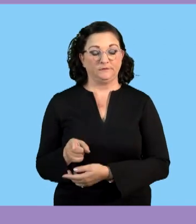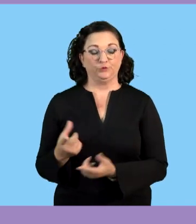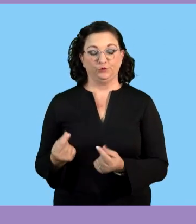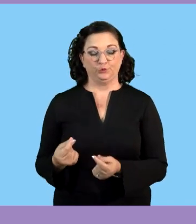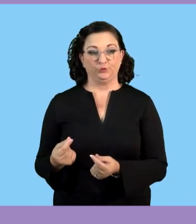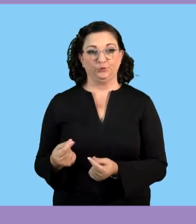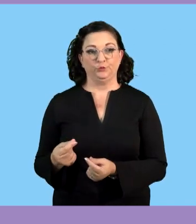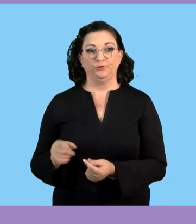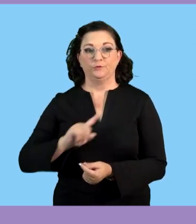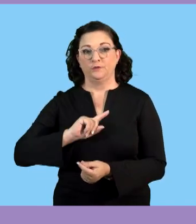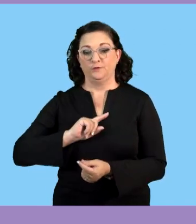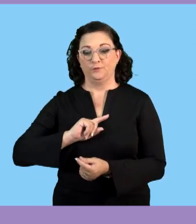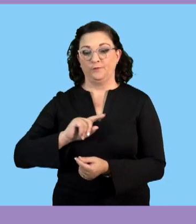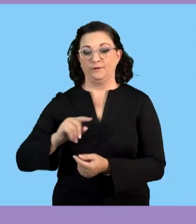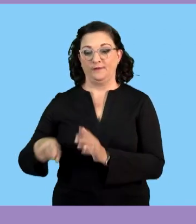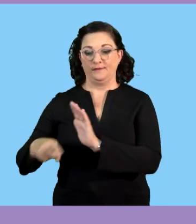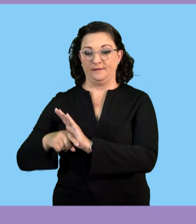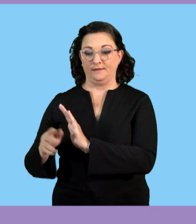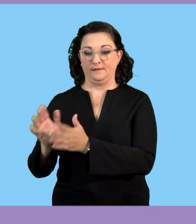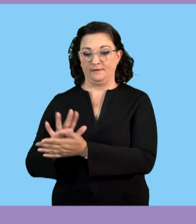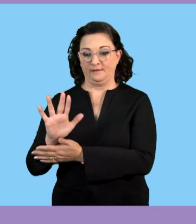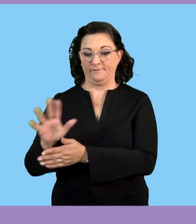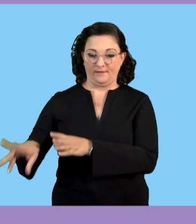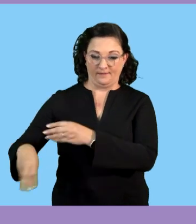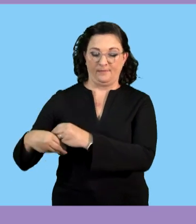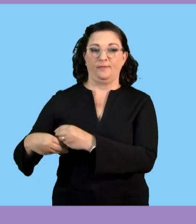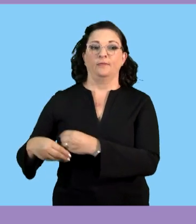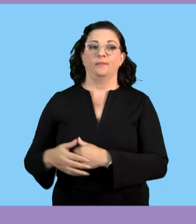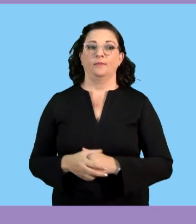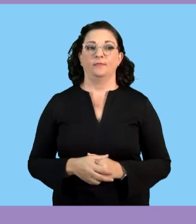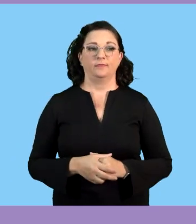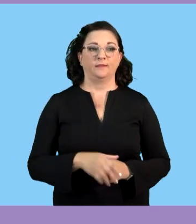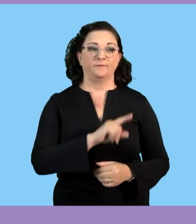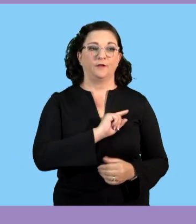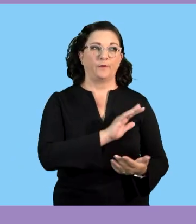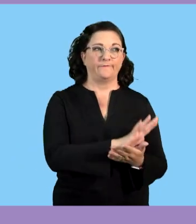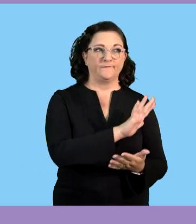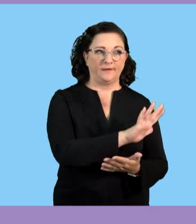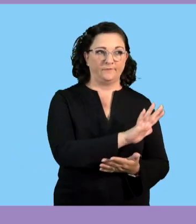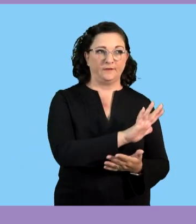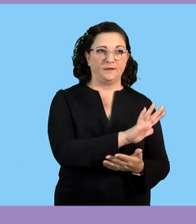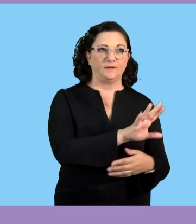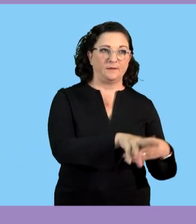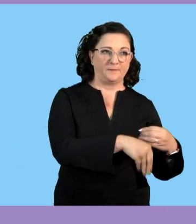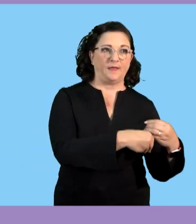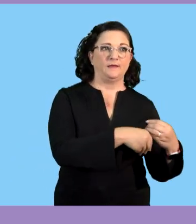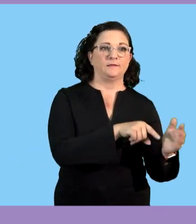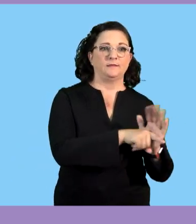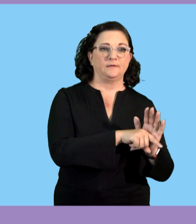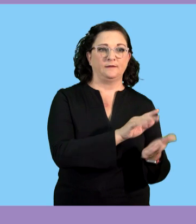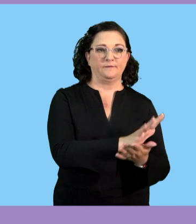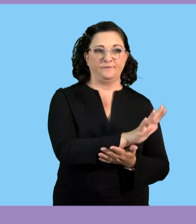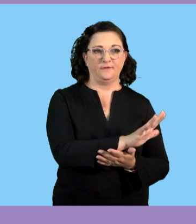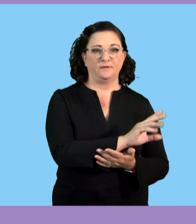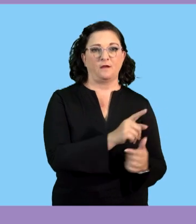add a negative 15. And what is that going to give us? Firstly, a 15 plus a negative 15 is